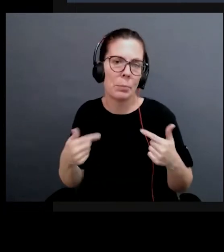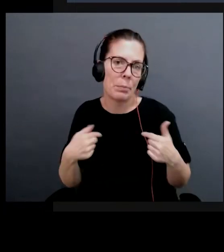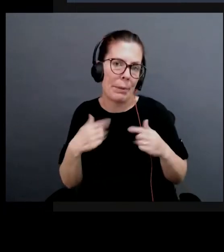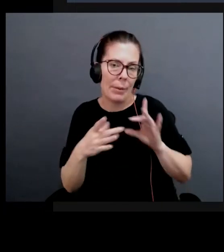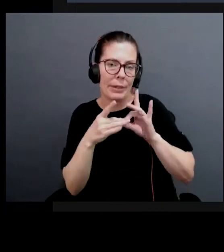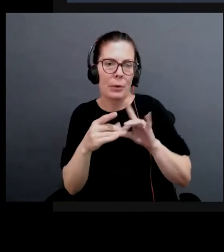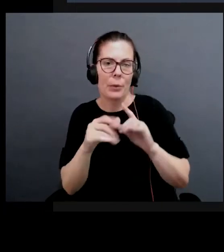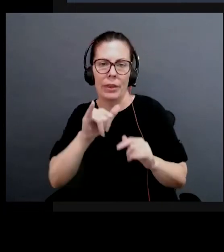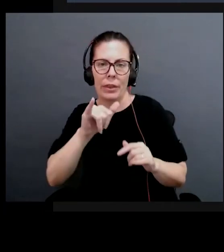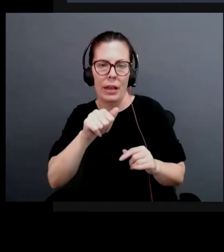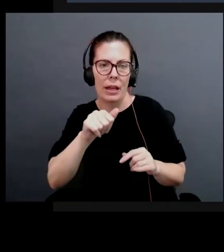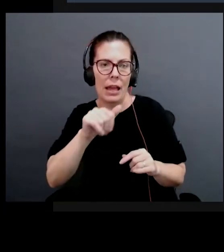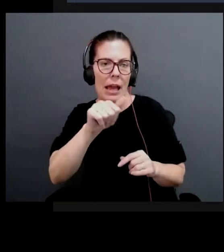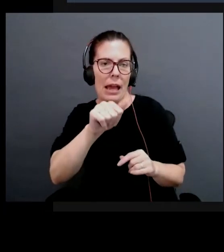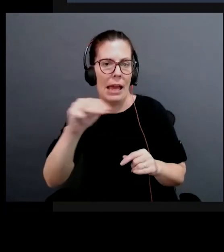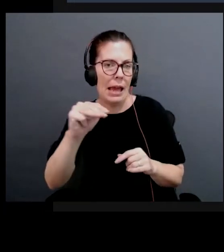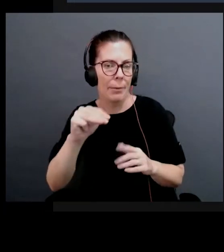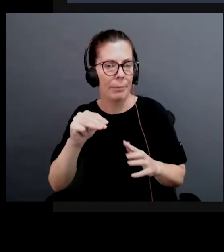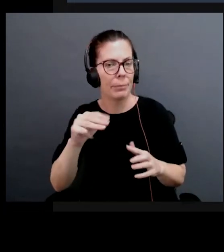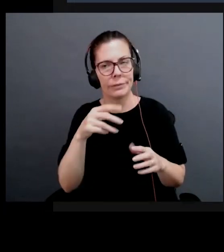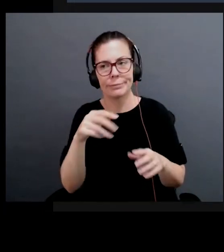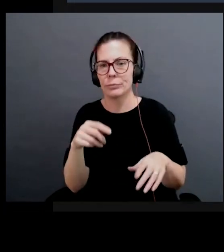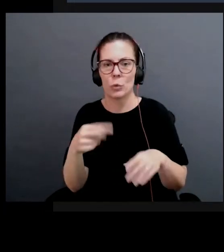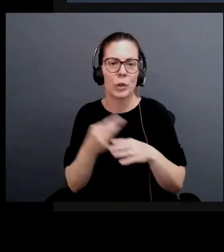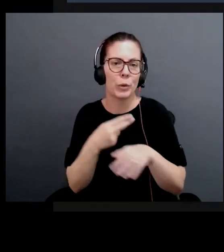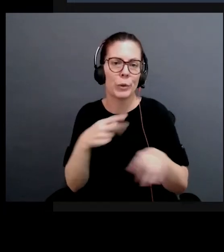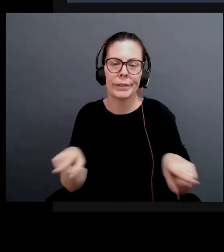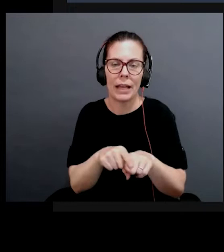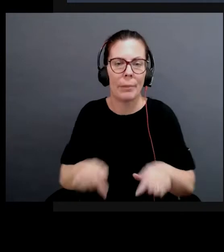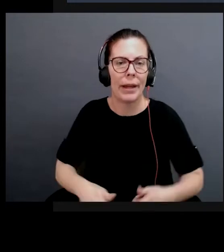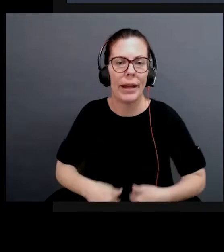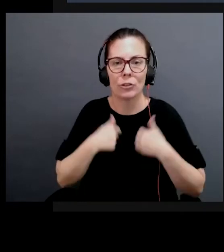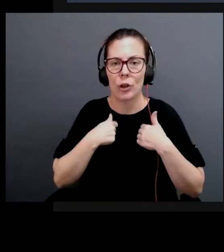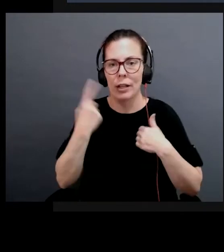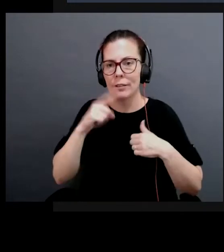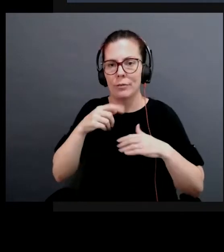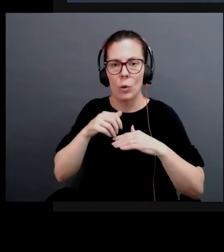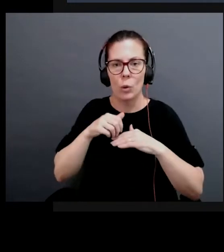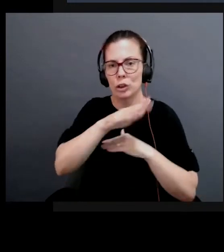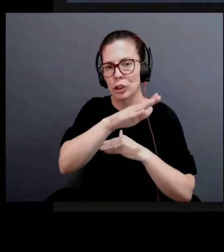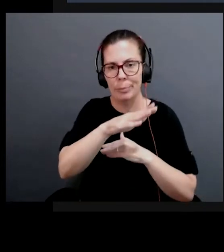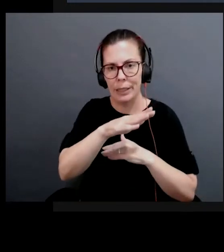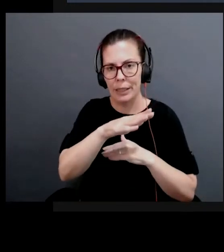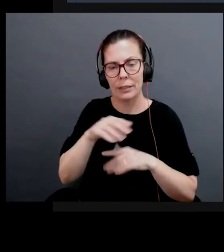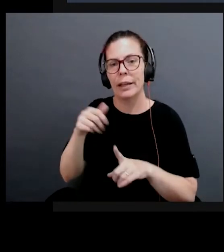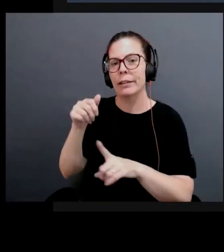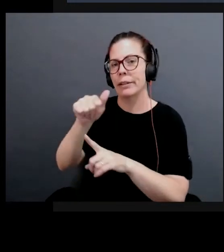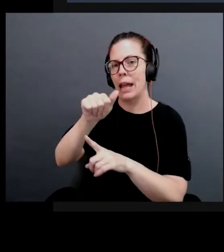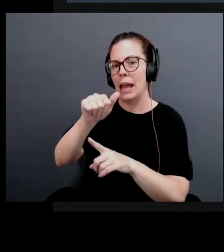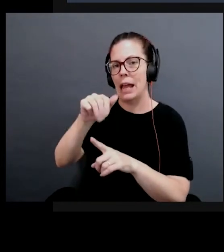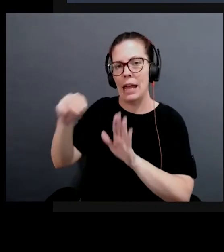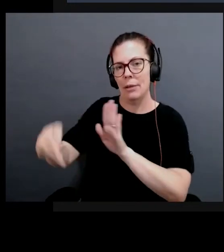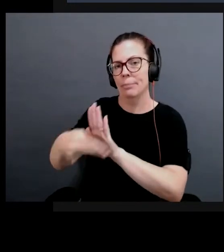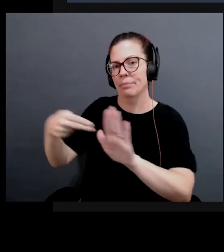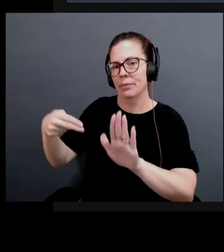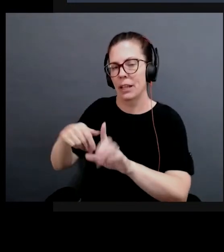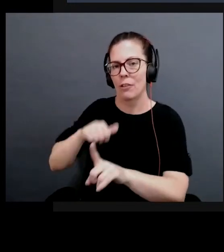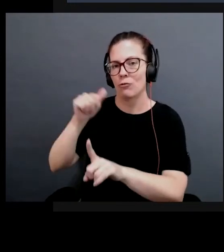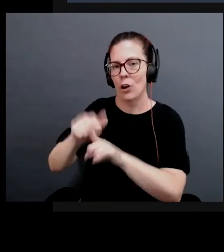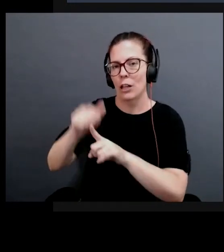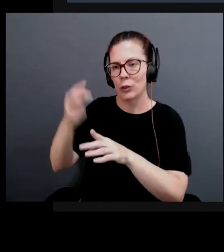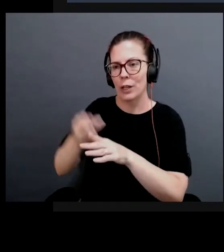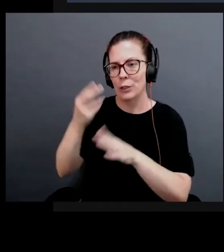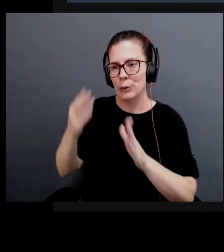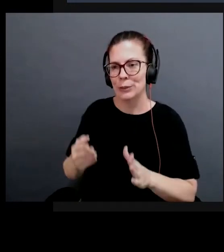like that, and he's flagged as a fraudulent user inside of the system for some reason.